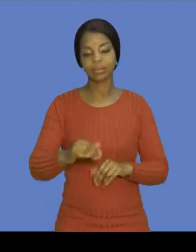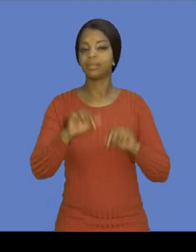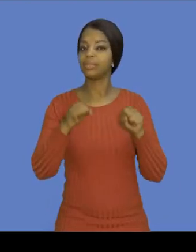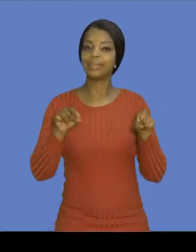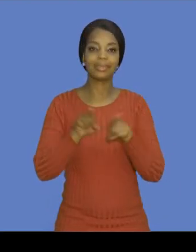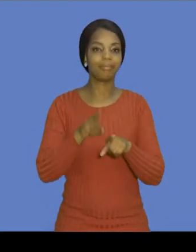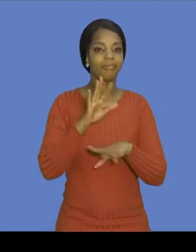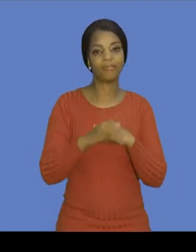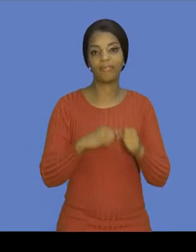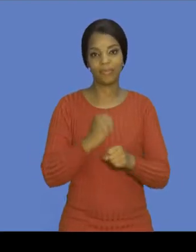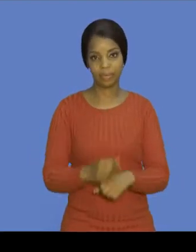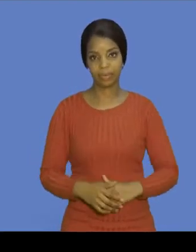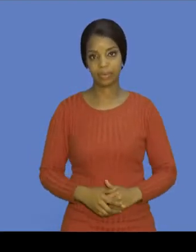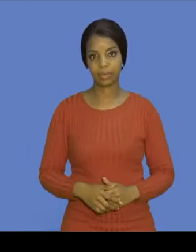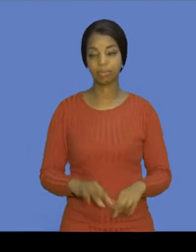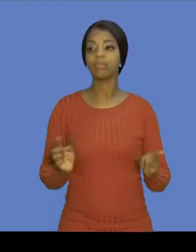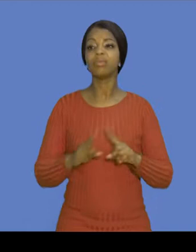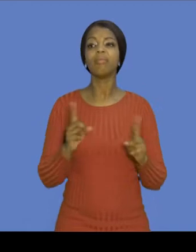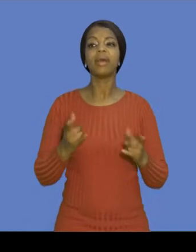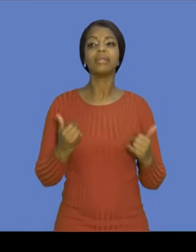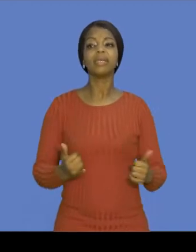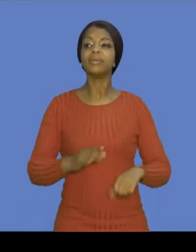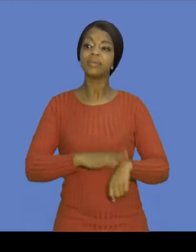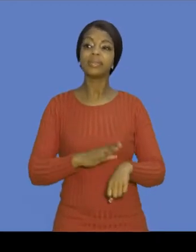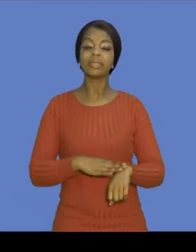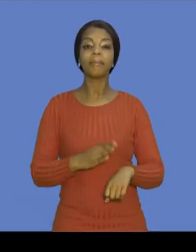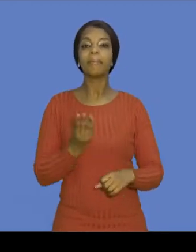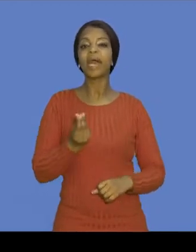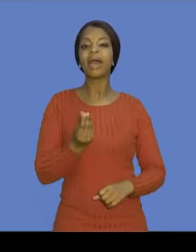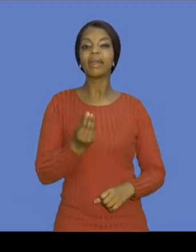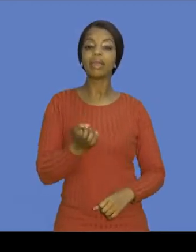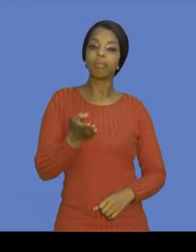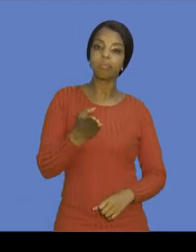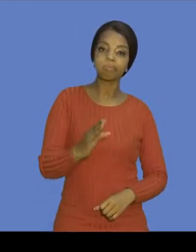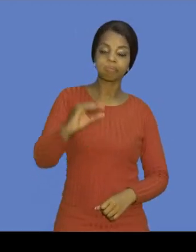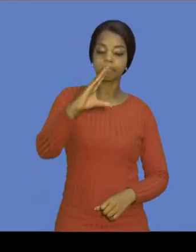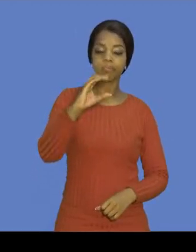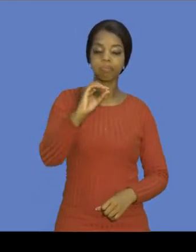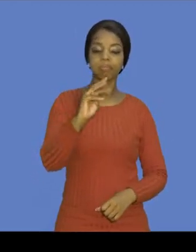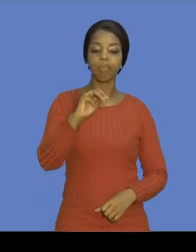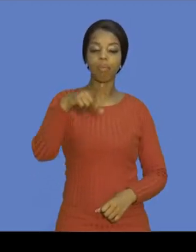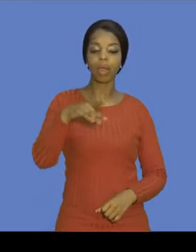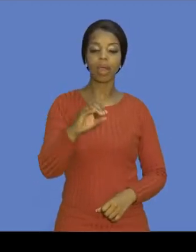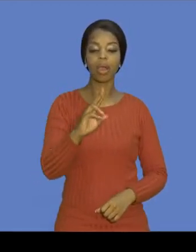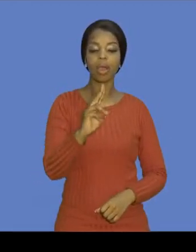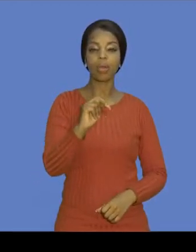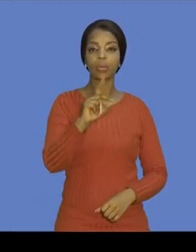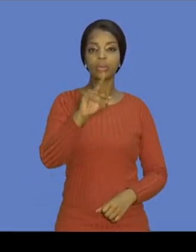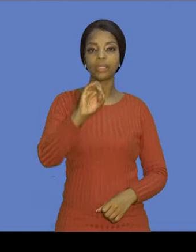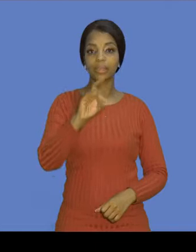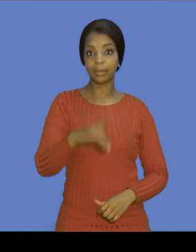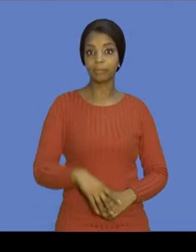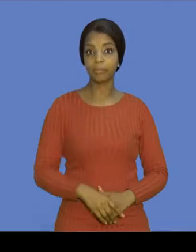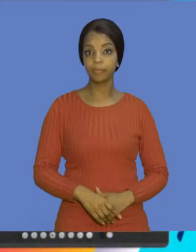interest. Instead, it is compound interest, which is compounded monthly. Remember what we said in our